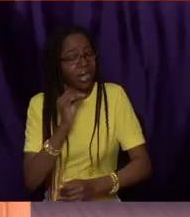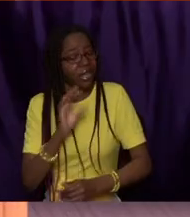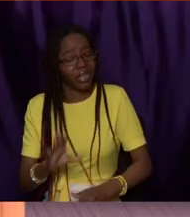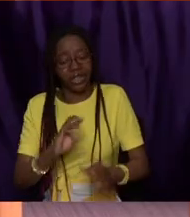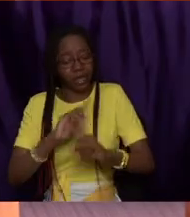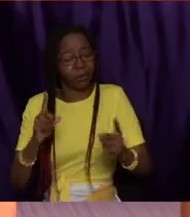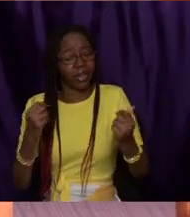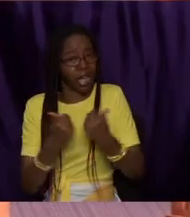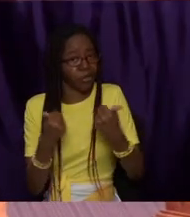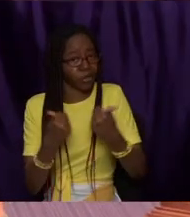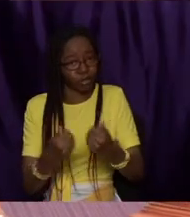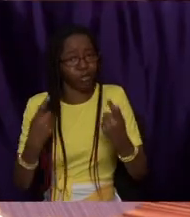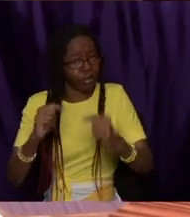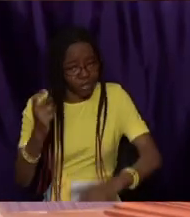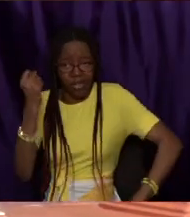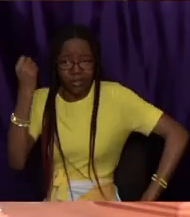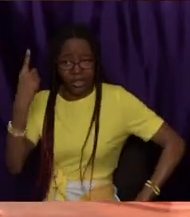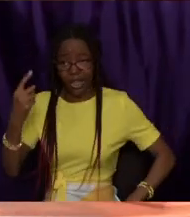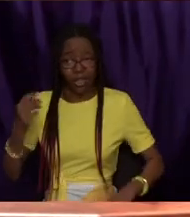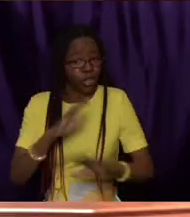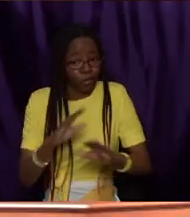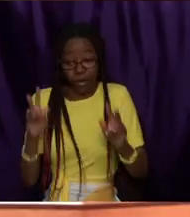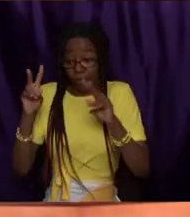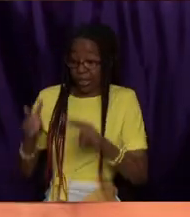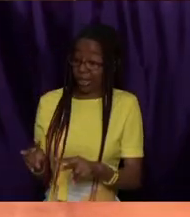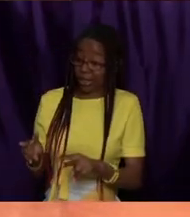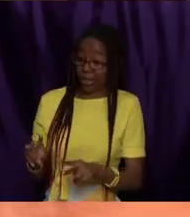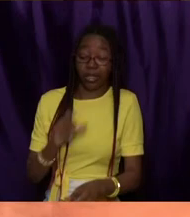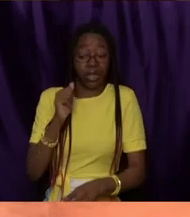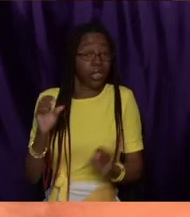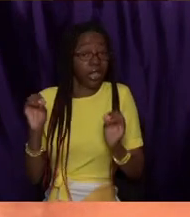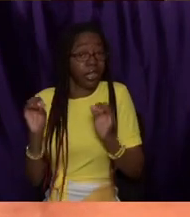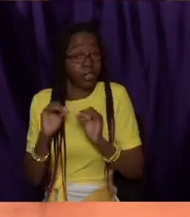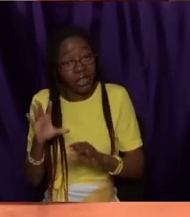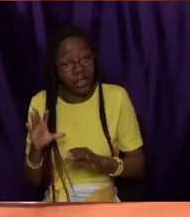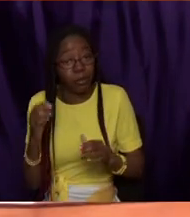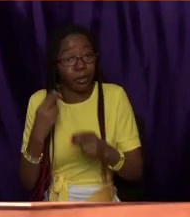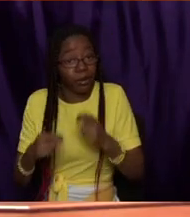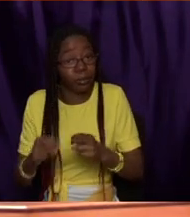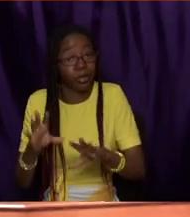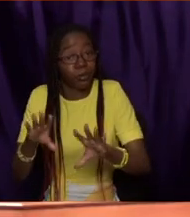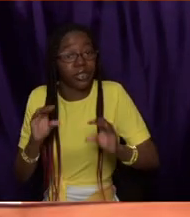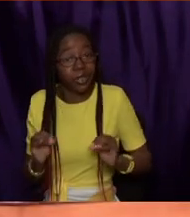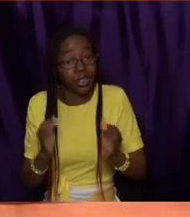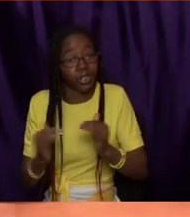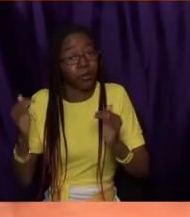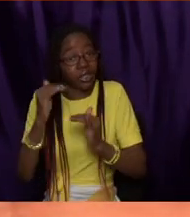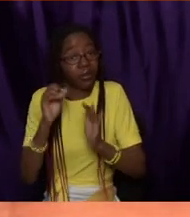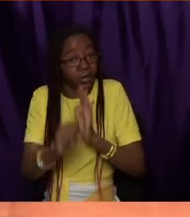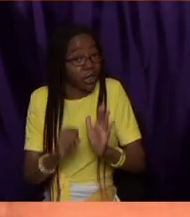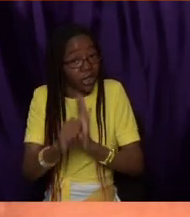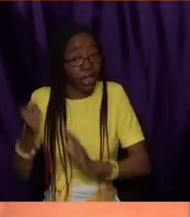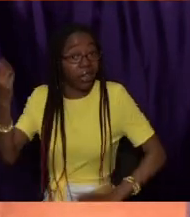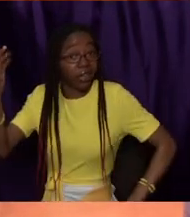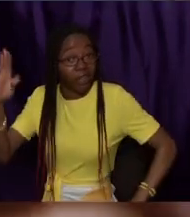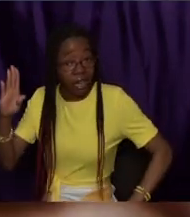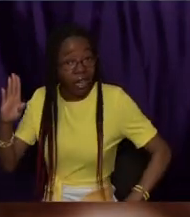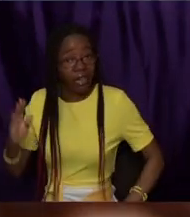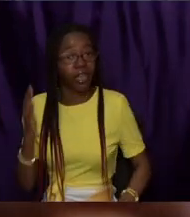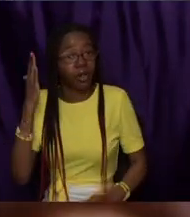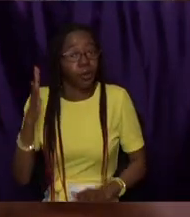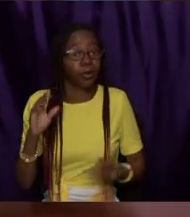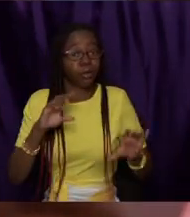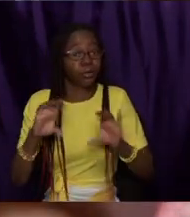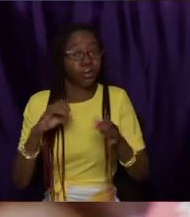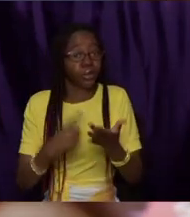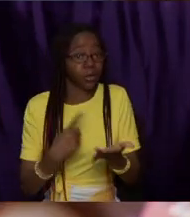joy. You trying to figure it out. God says, don't look at that. That ain't nothing but a joy. Anybody receive that it's your next level season, that God is about to do